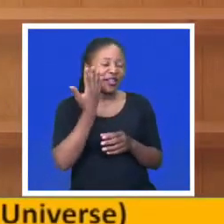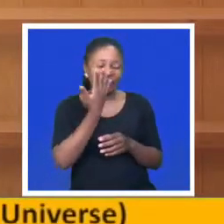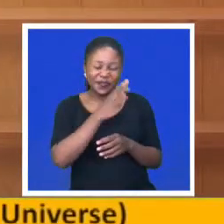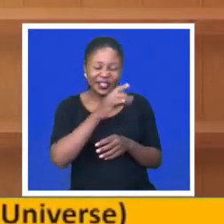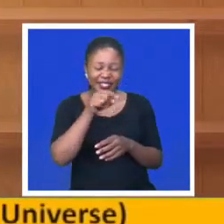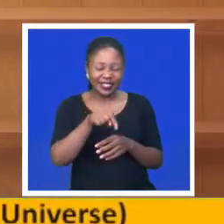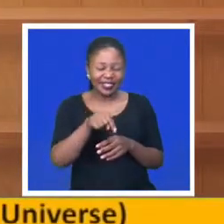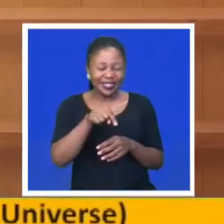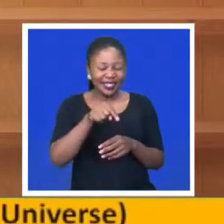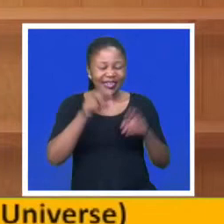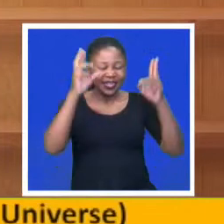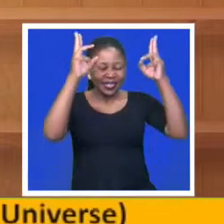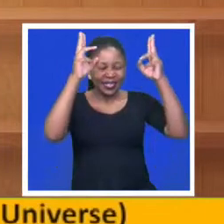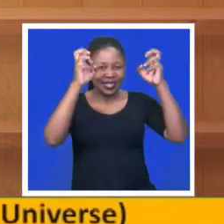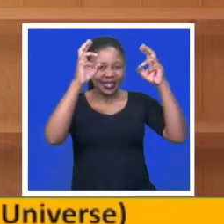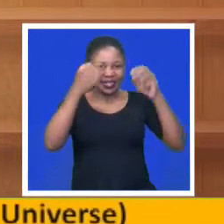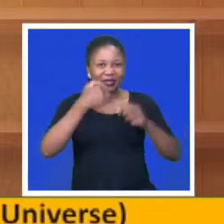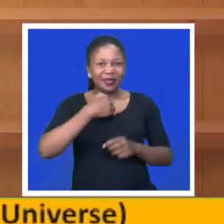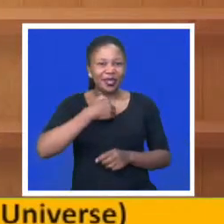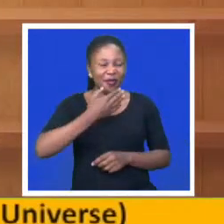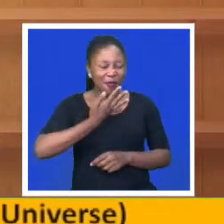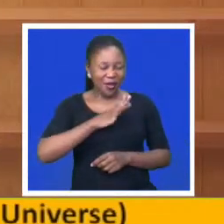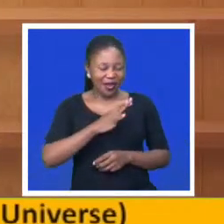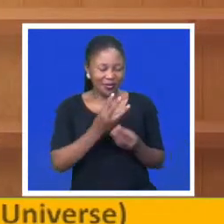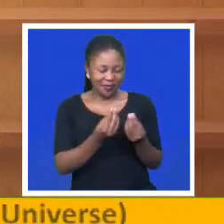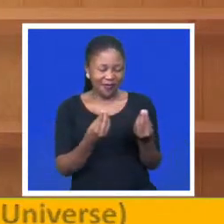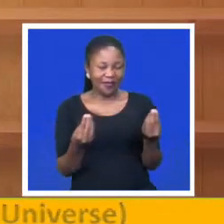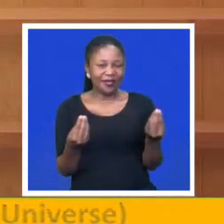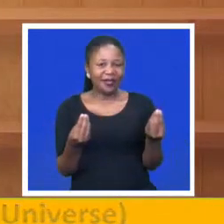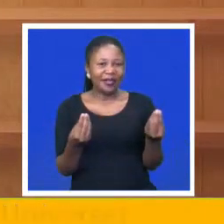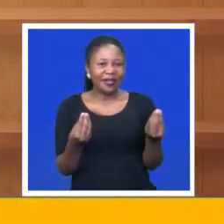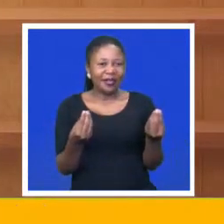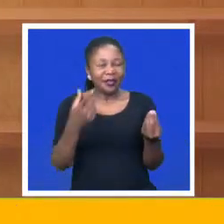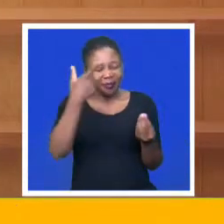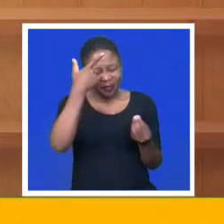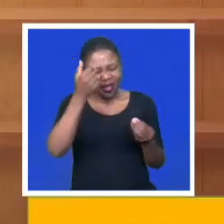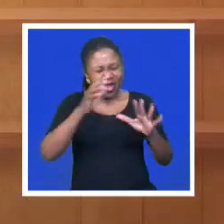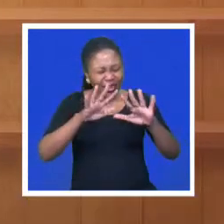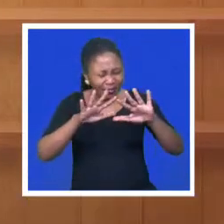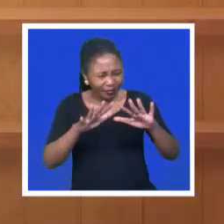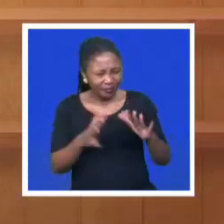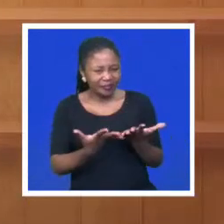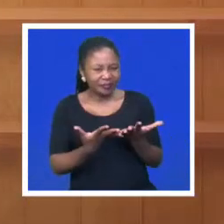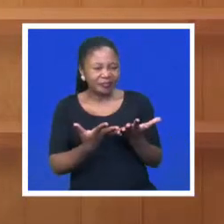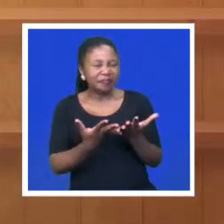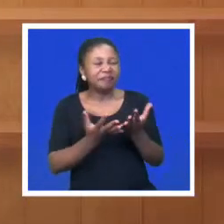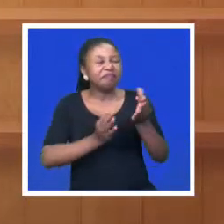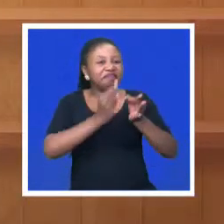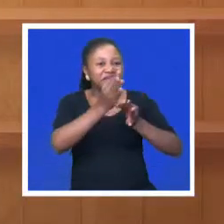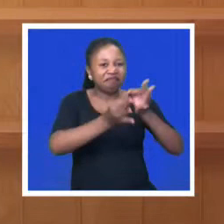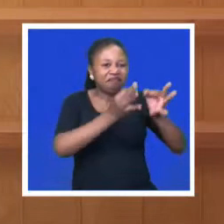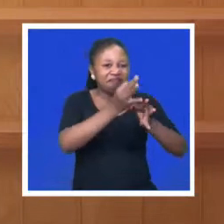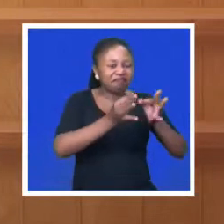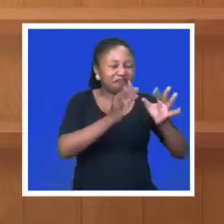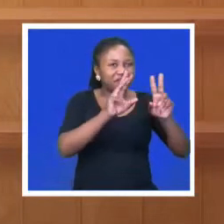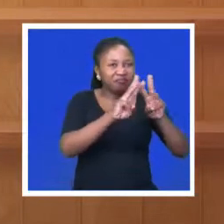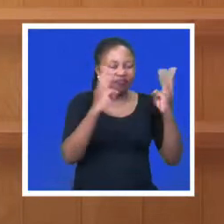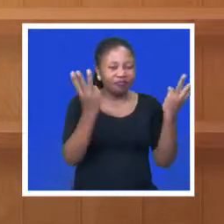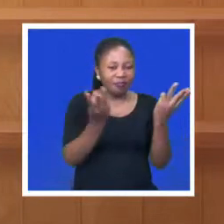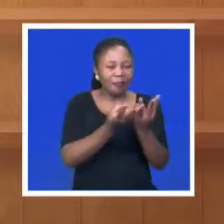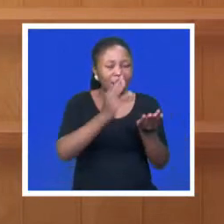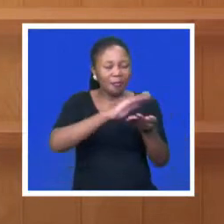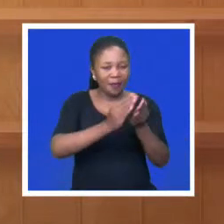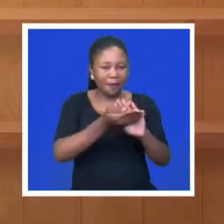of the universe before creation, explain how the universe was created, and state what was created in each day of